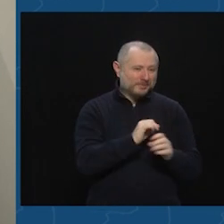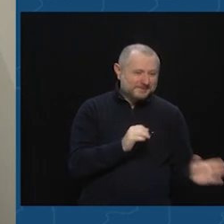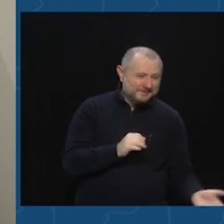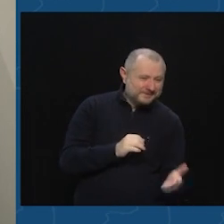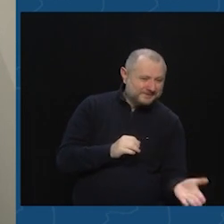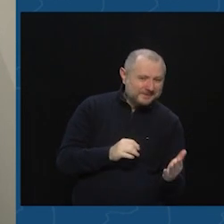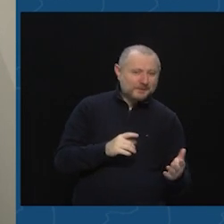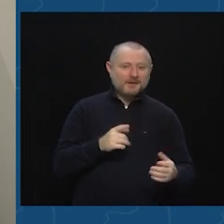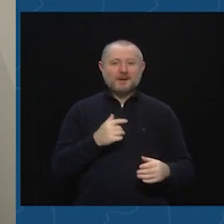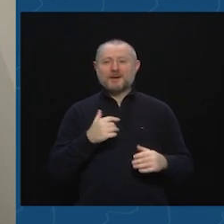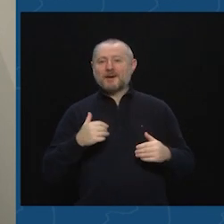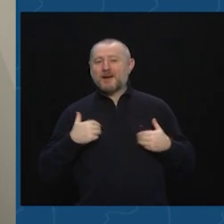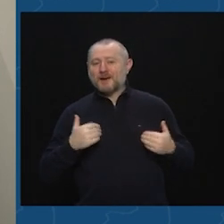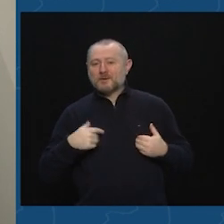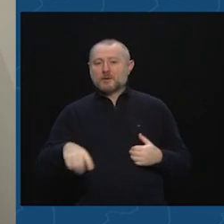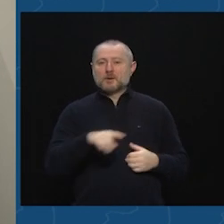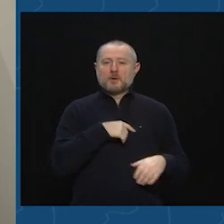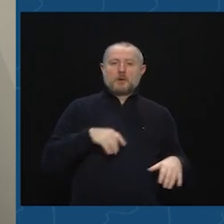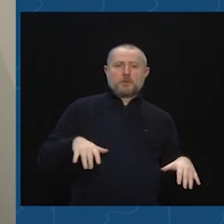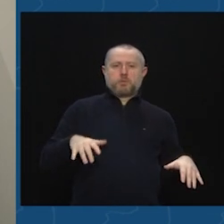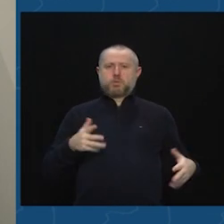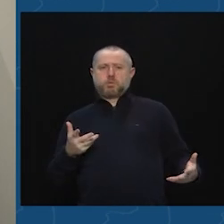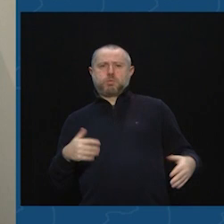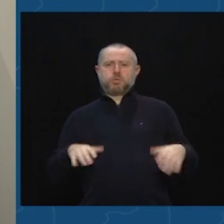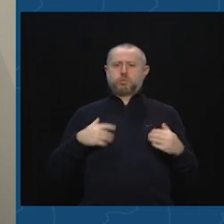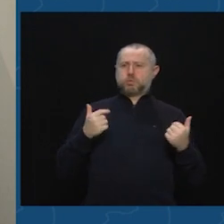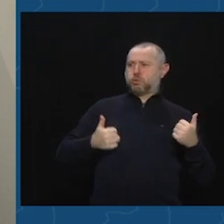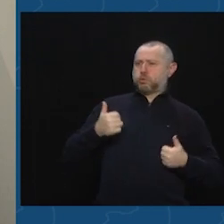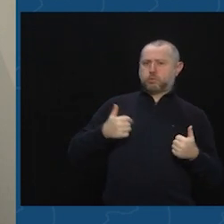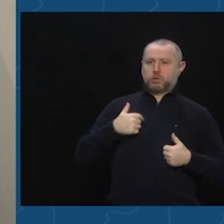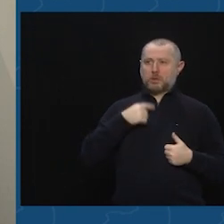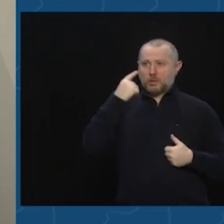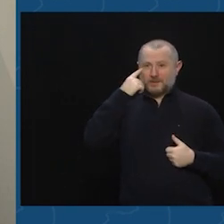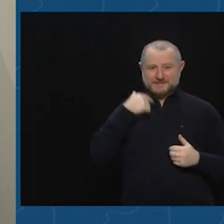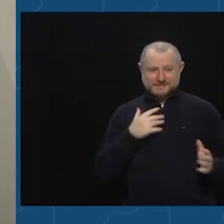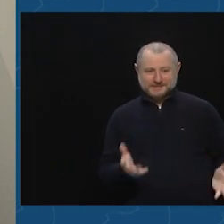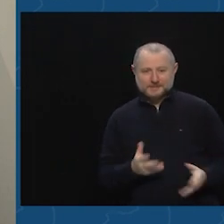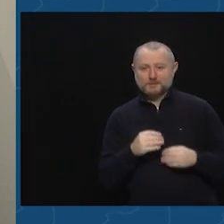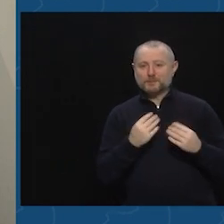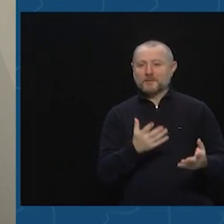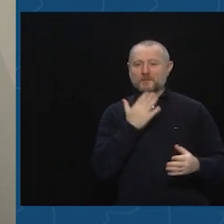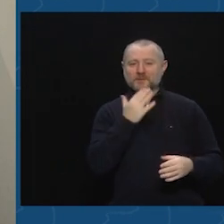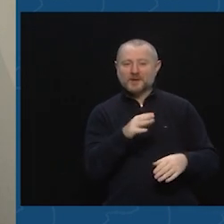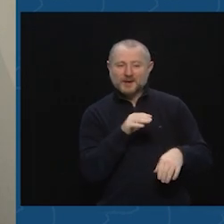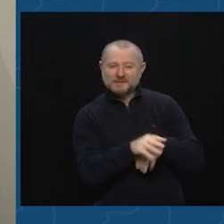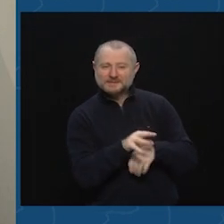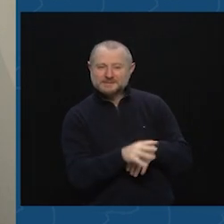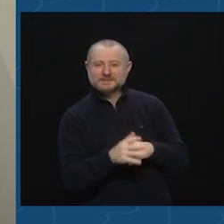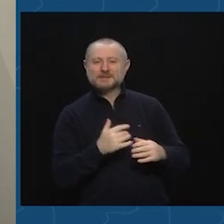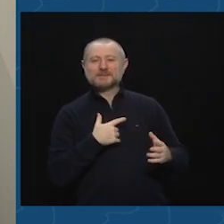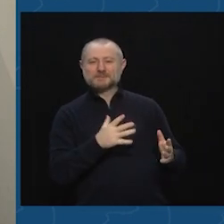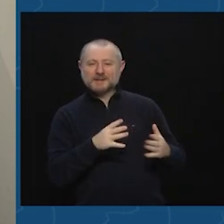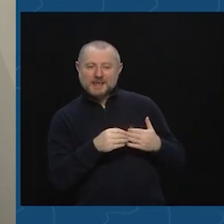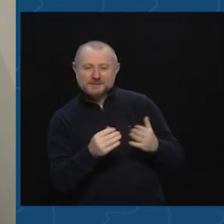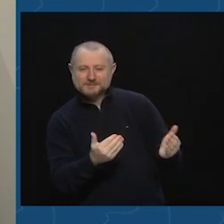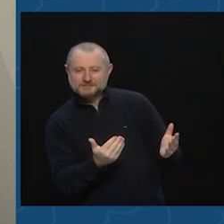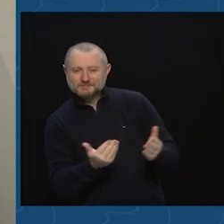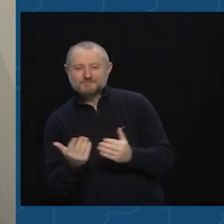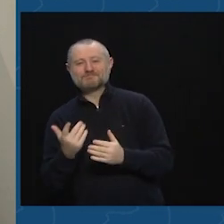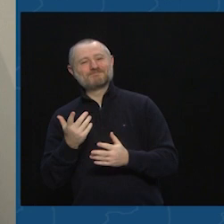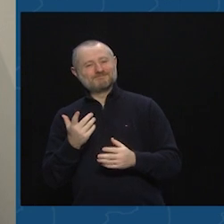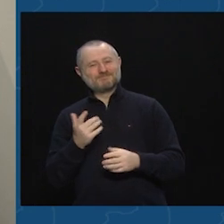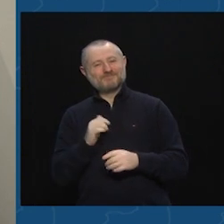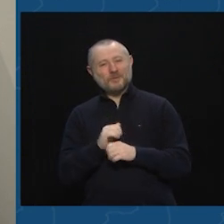saying, which path am I going to take, that they have the right influences guiding them to ensure that they do take the